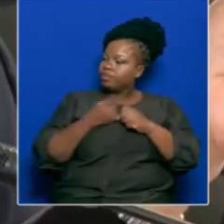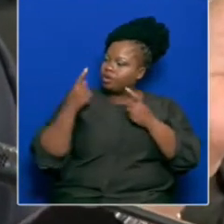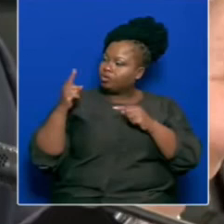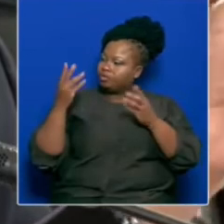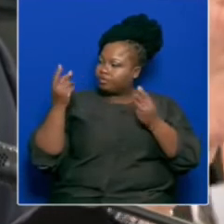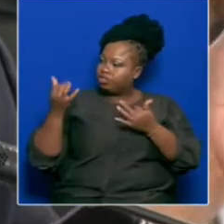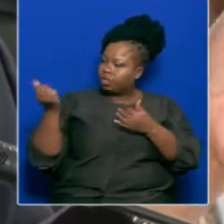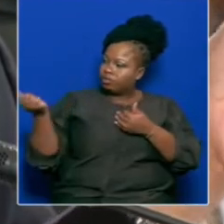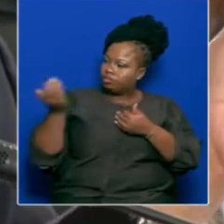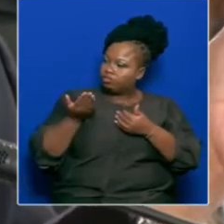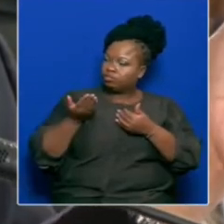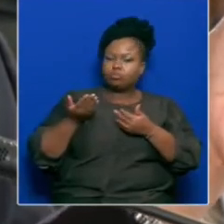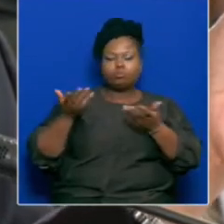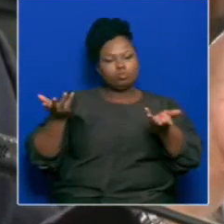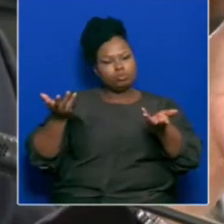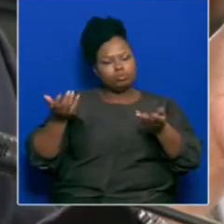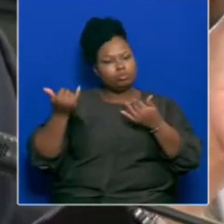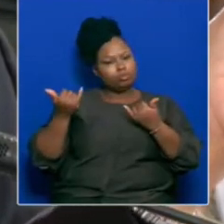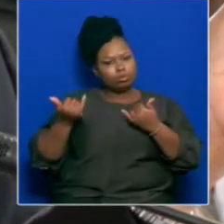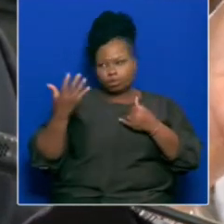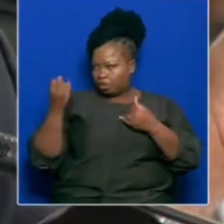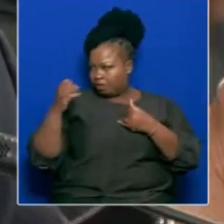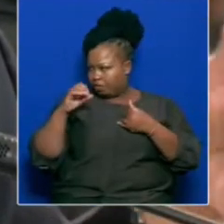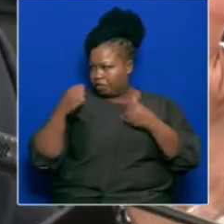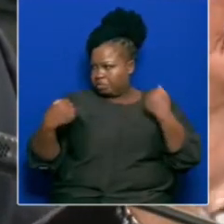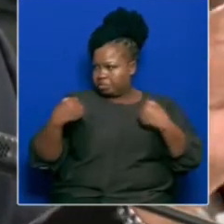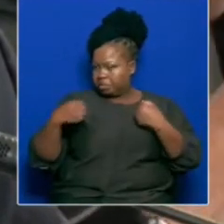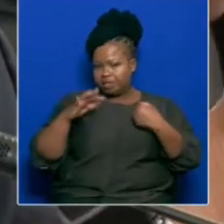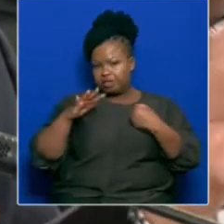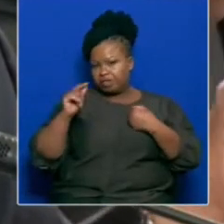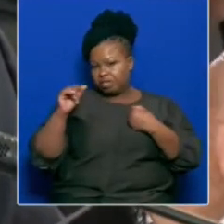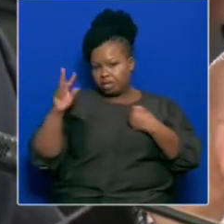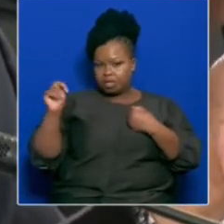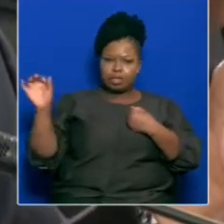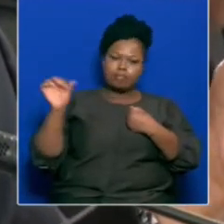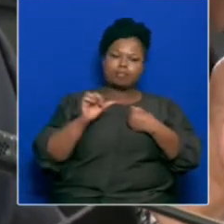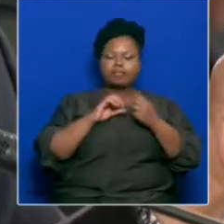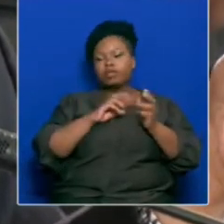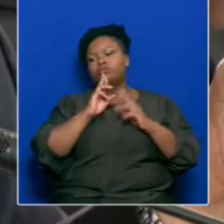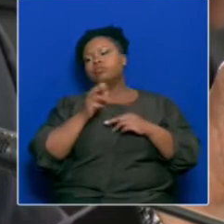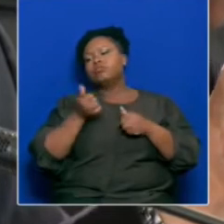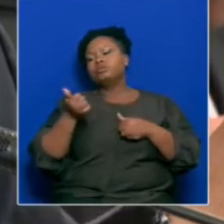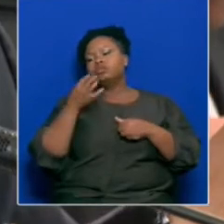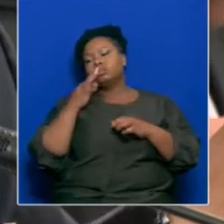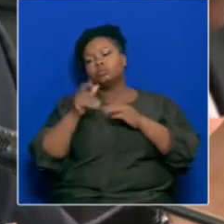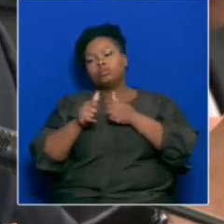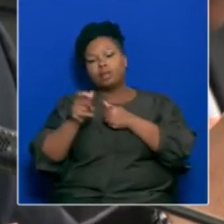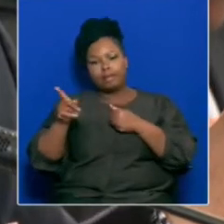statements? Do you now have a 5-ton truck? And then come back to you and say, oh, now they are compliant.